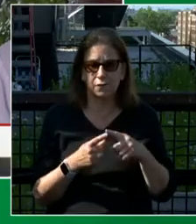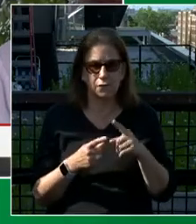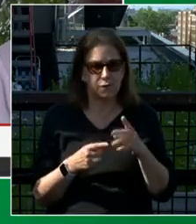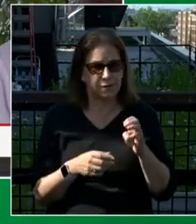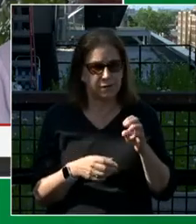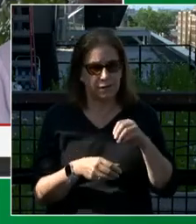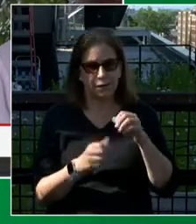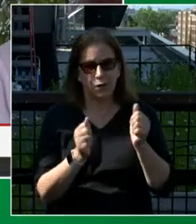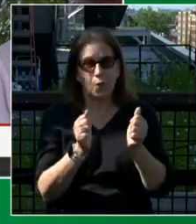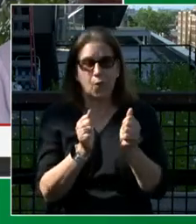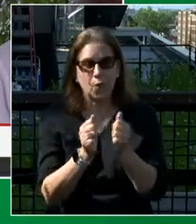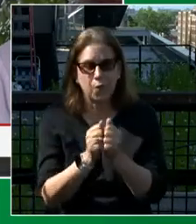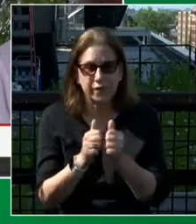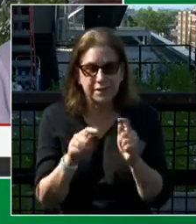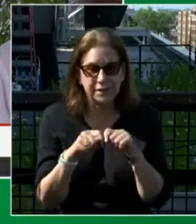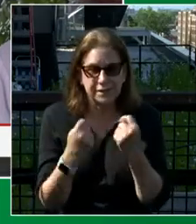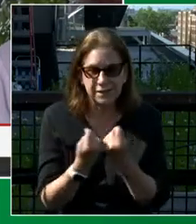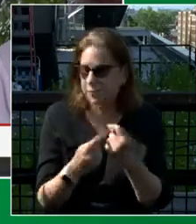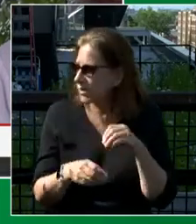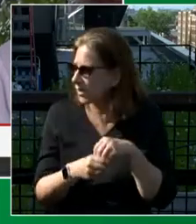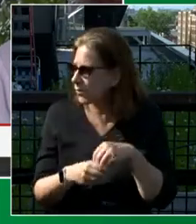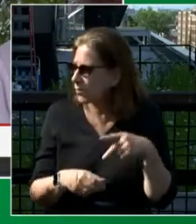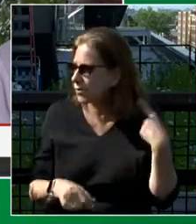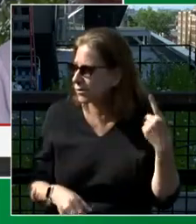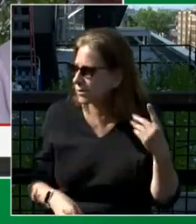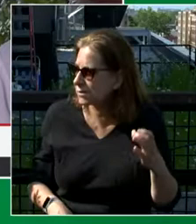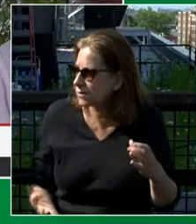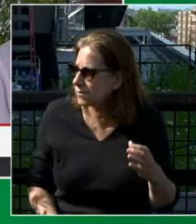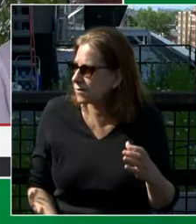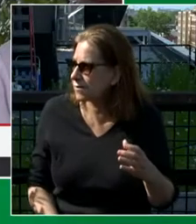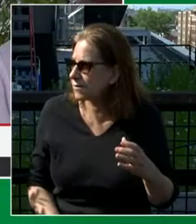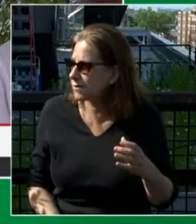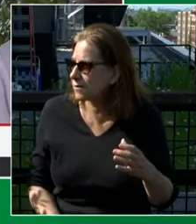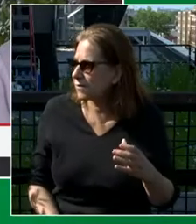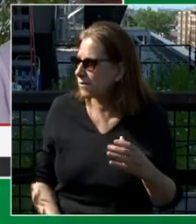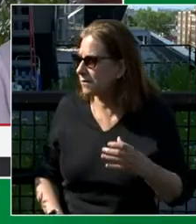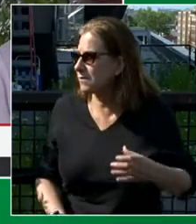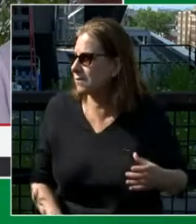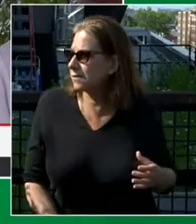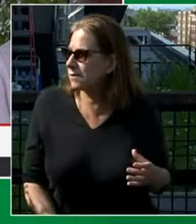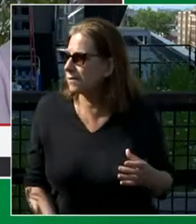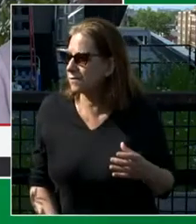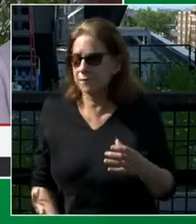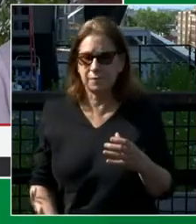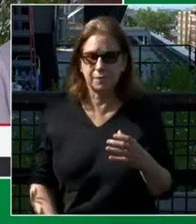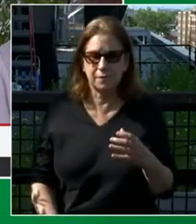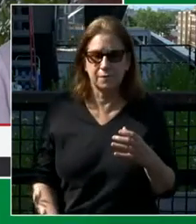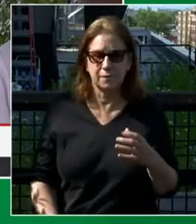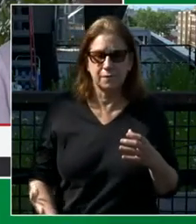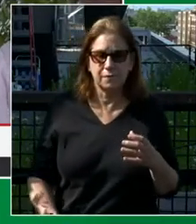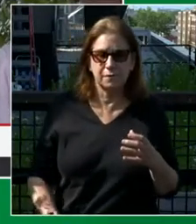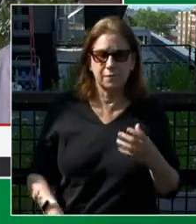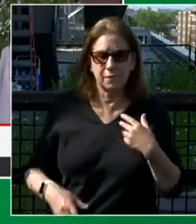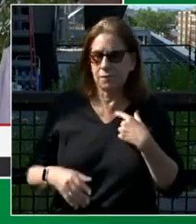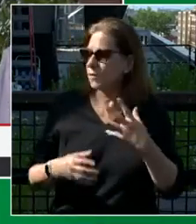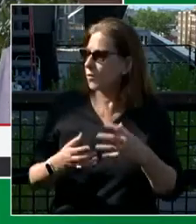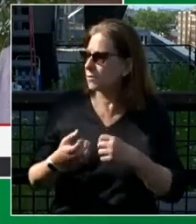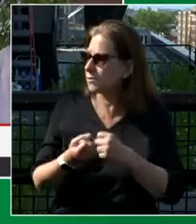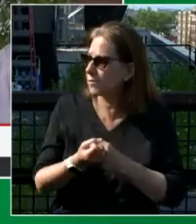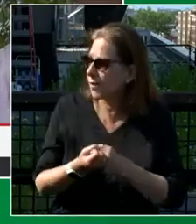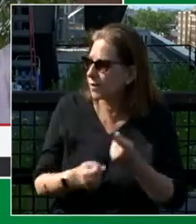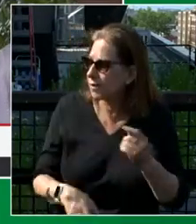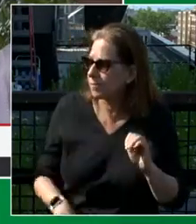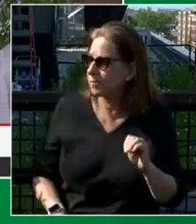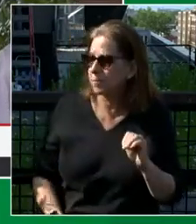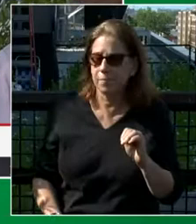when a lot of people are hurting right now? And I think you have this kind of responsibility as a business to say we're part